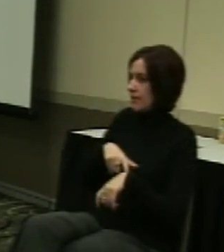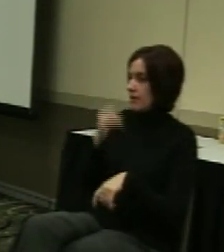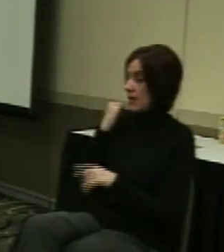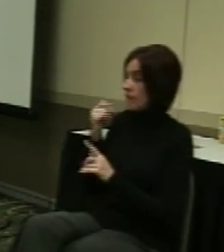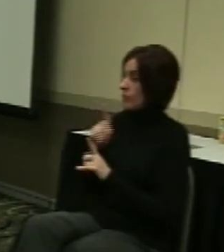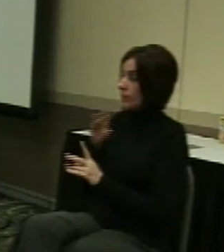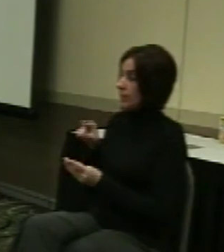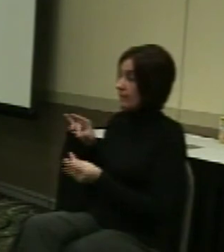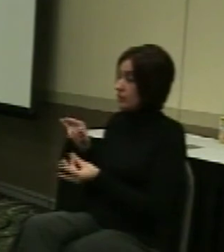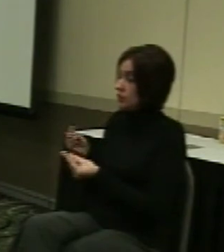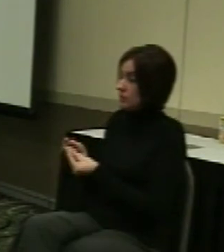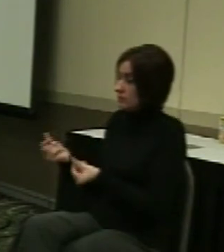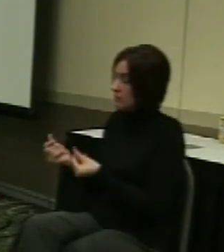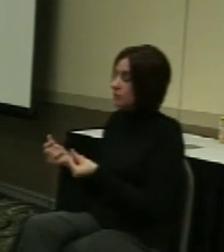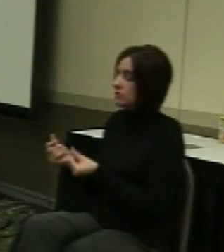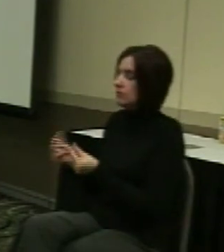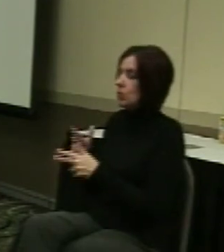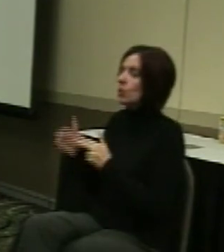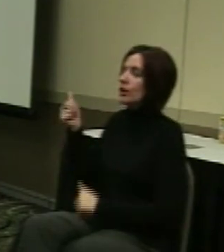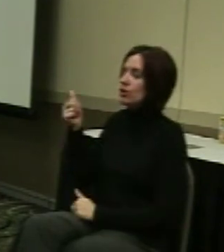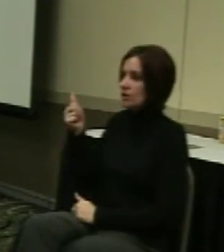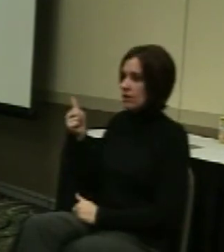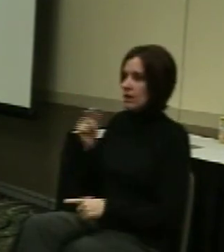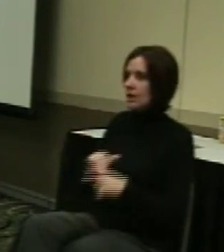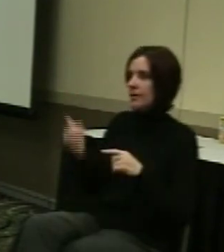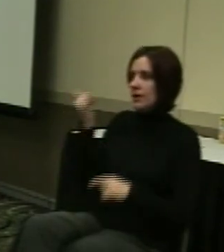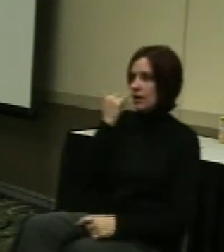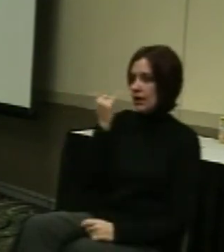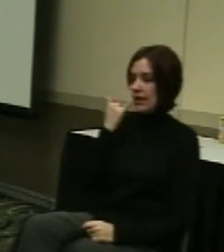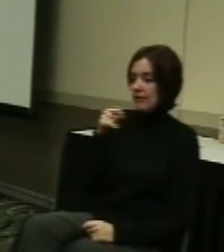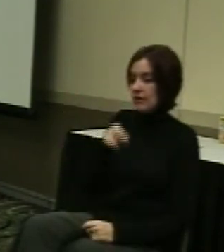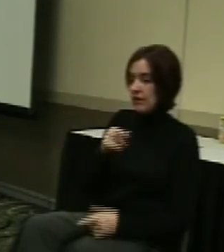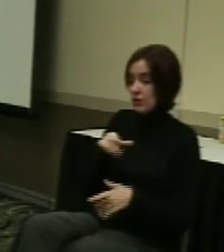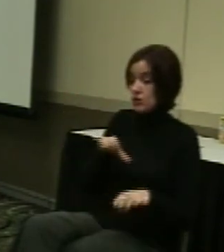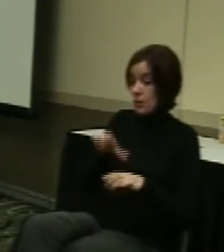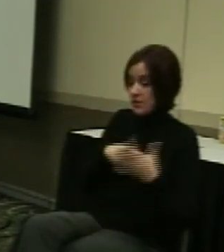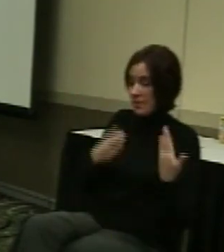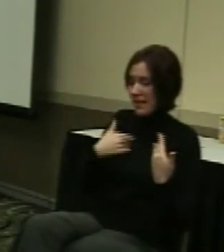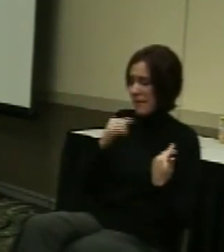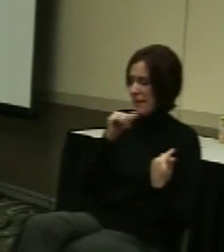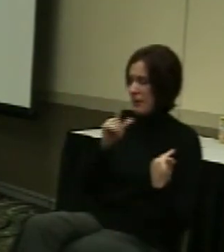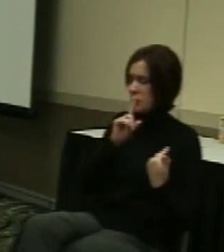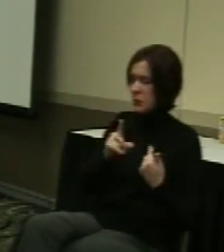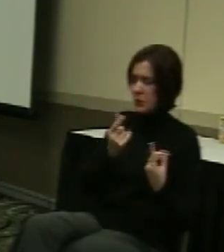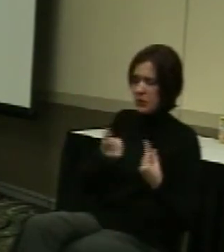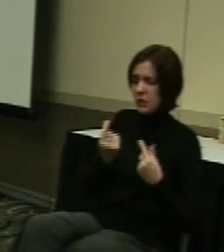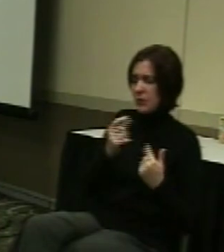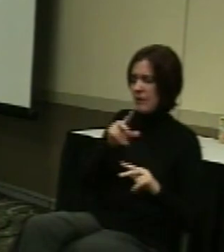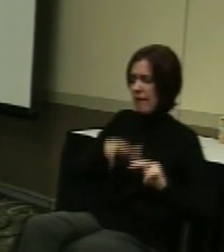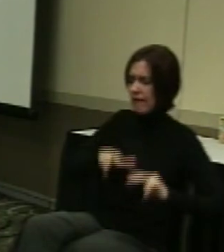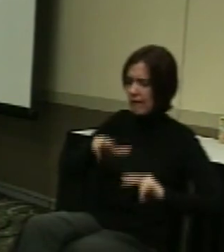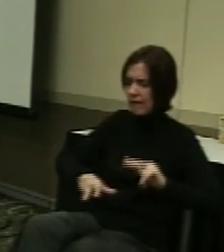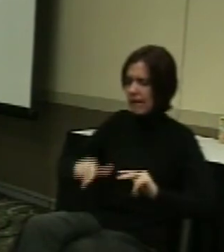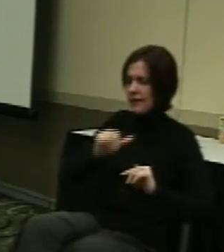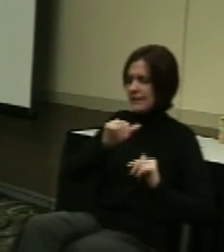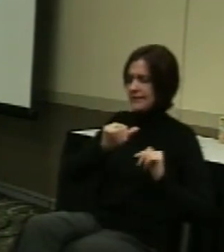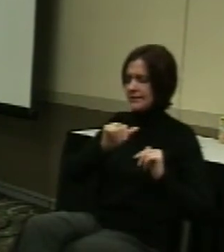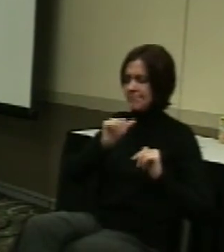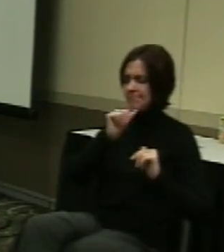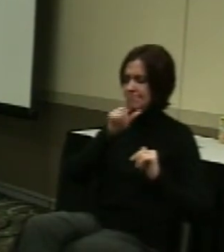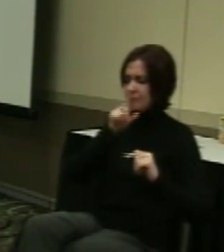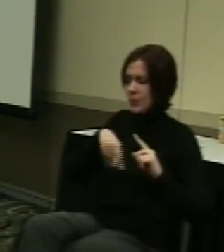it takes. You know how long it takes to do something that we don't know quite what we're doing? It's we